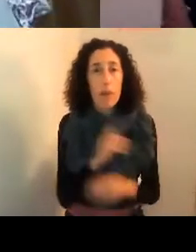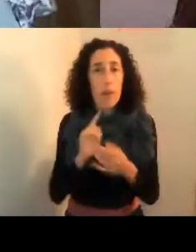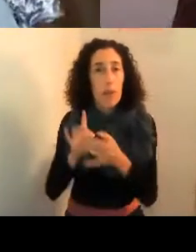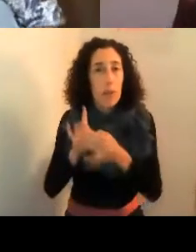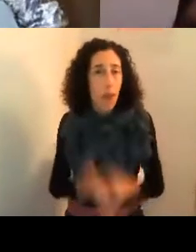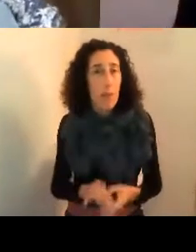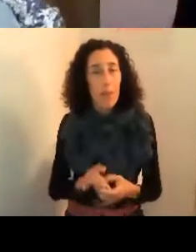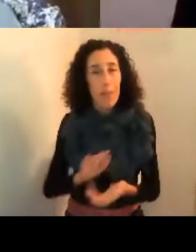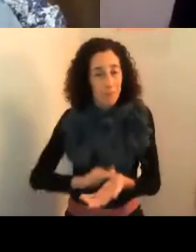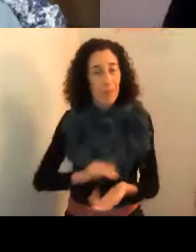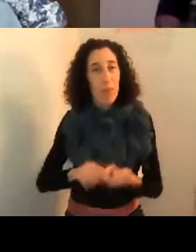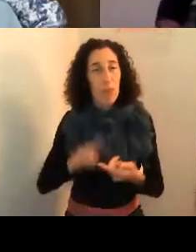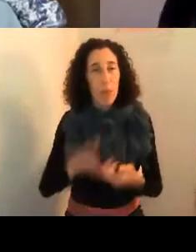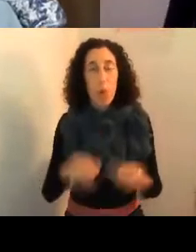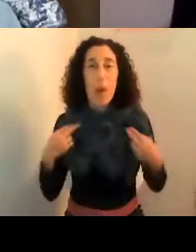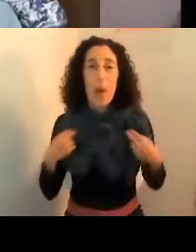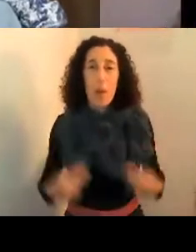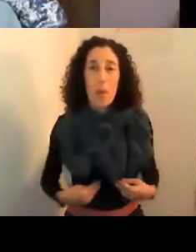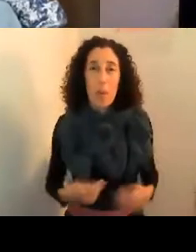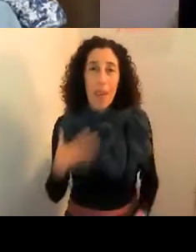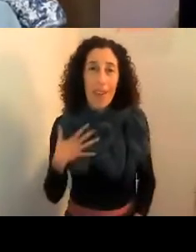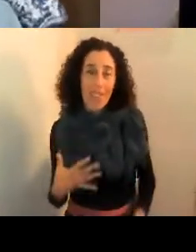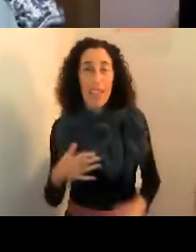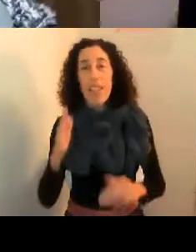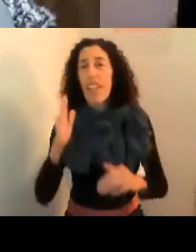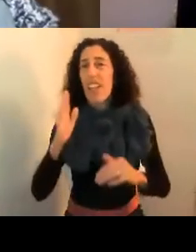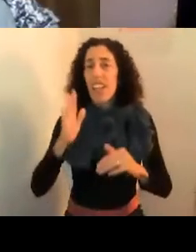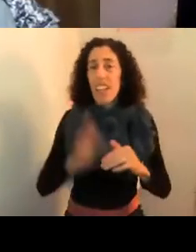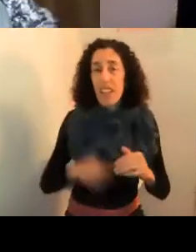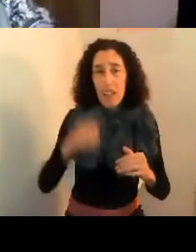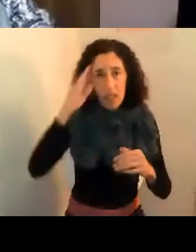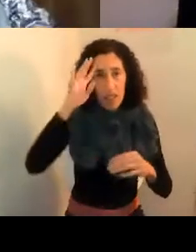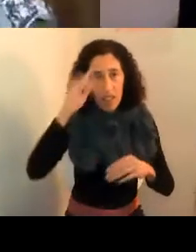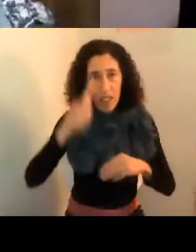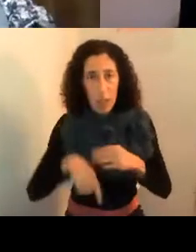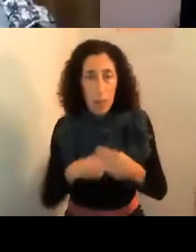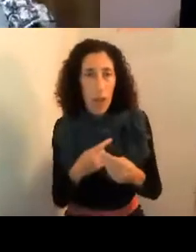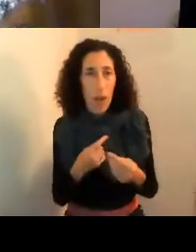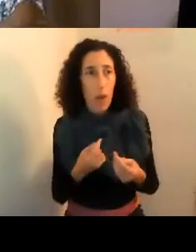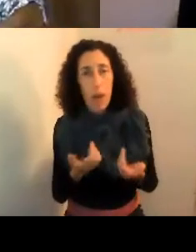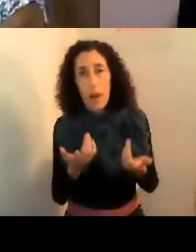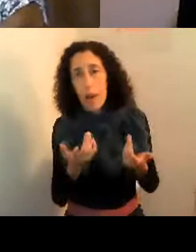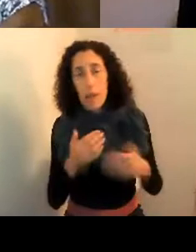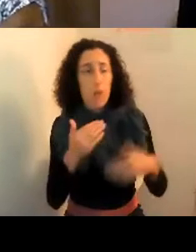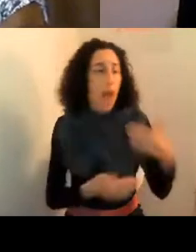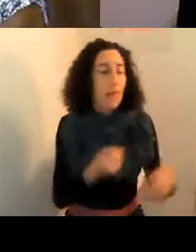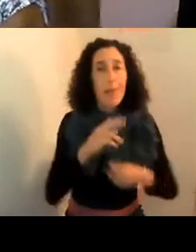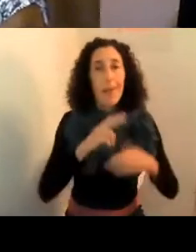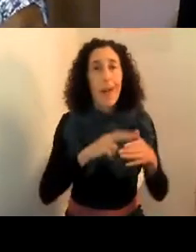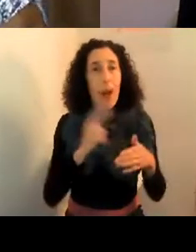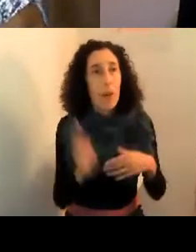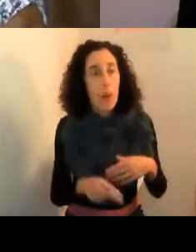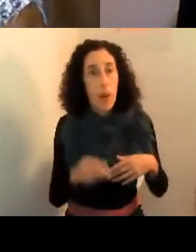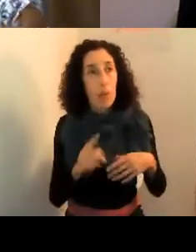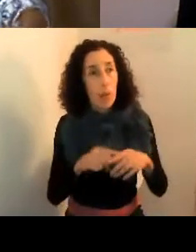and outcome over process. Sade, I need to cut you off. No, I think that that's really beautiful. And just to add on